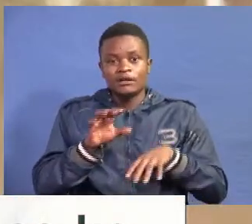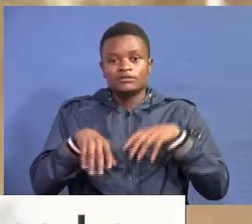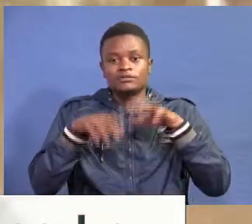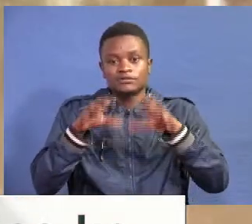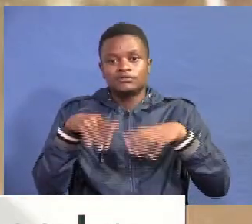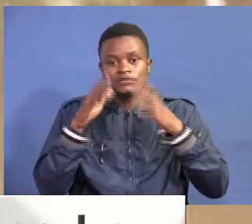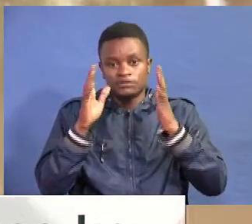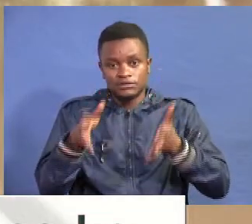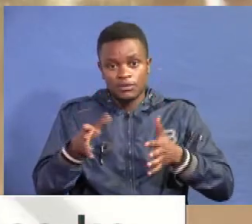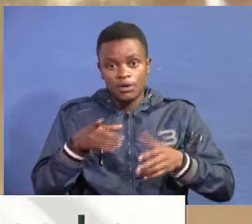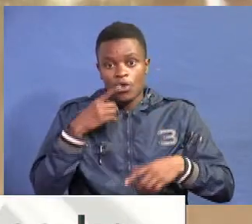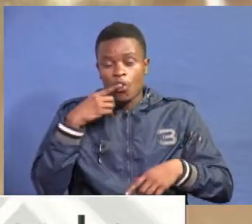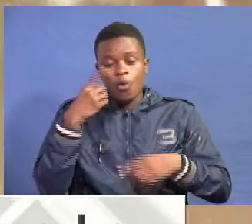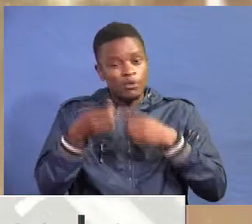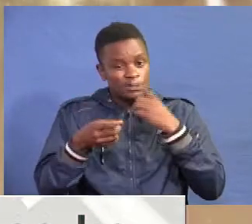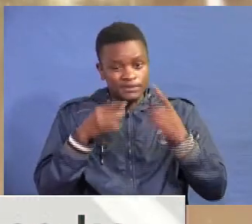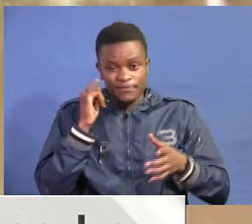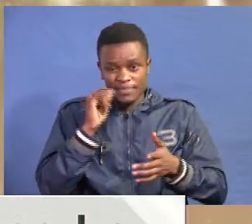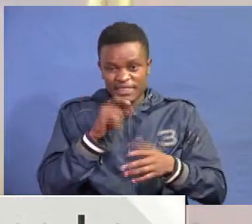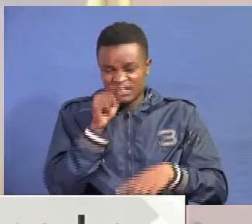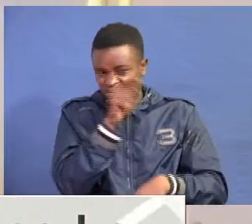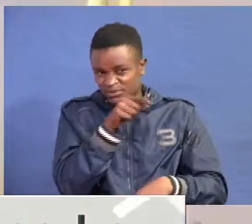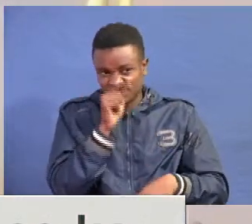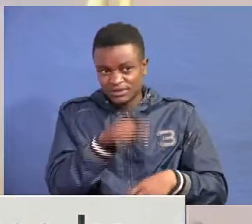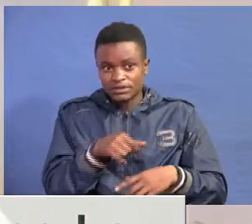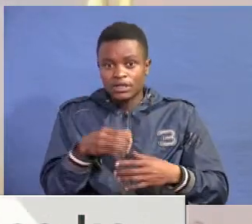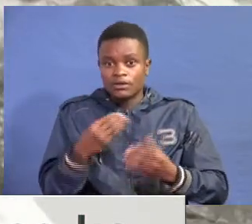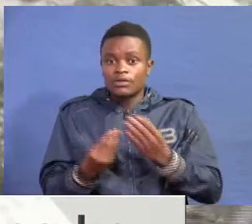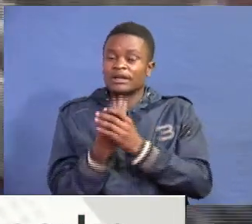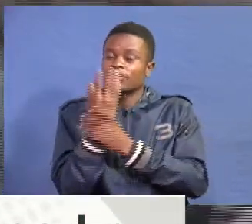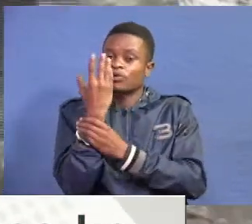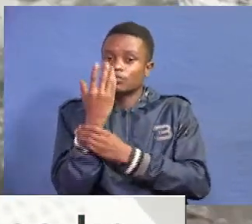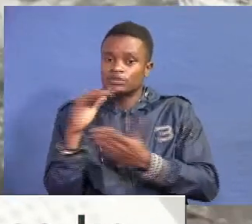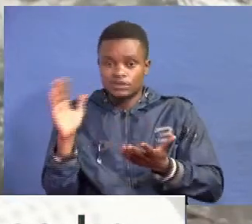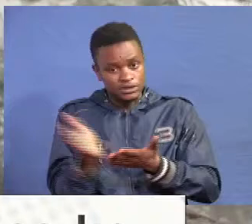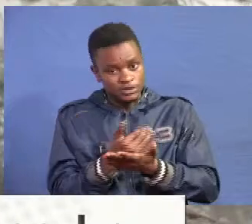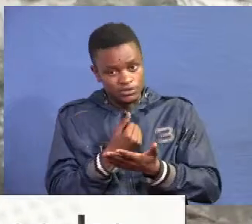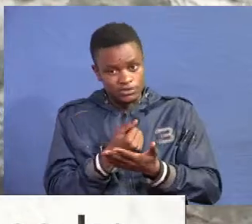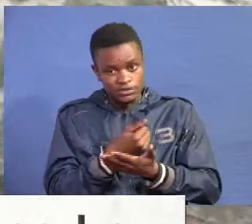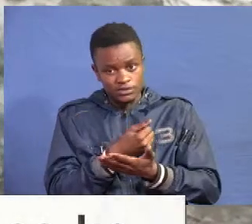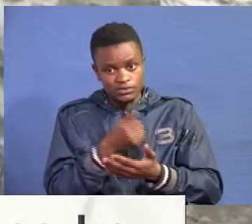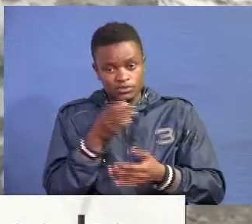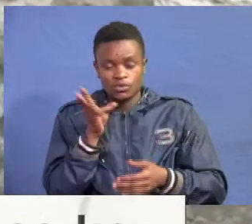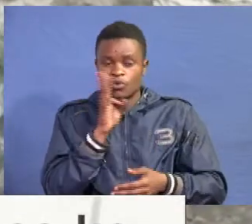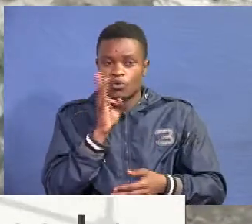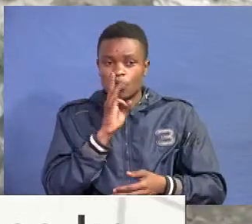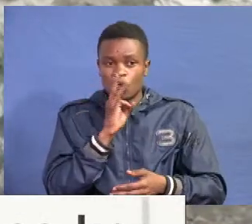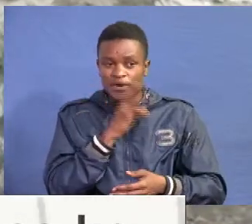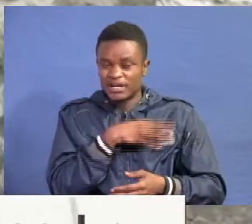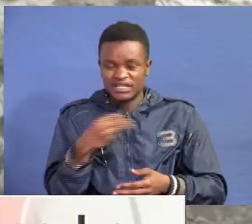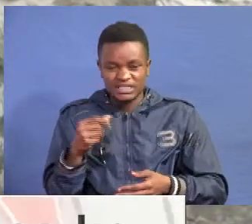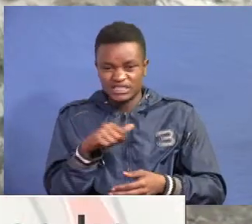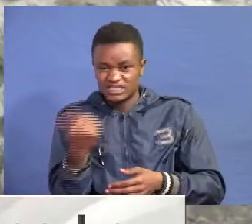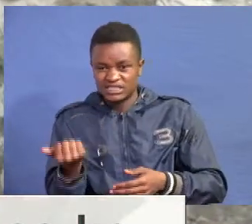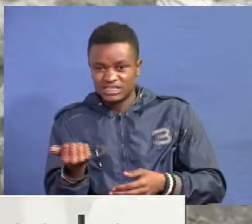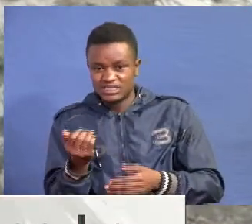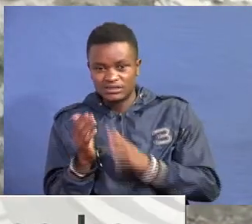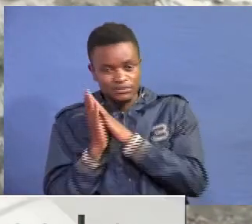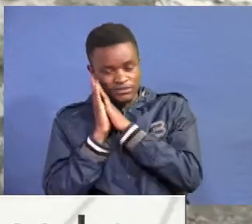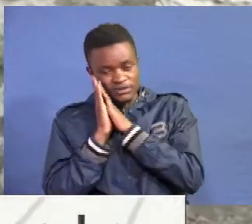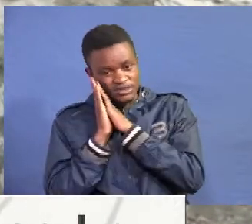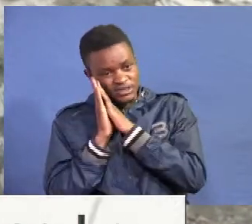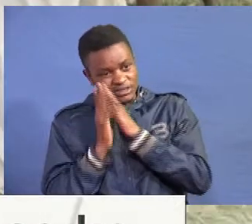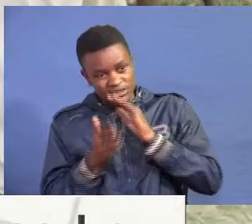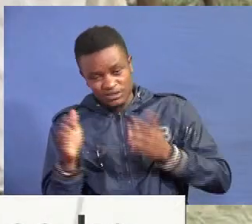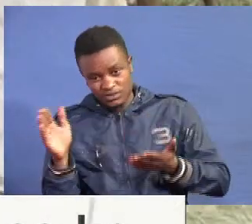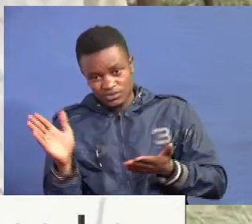are ready for harvest, are always destroyed. Water pumps and pipes to their farm beds are swept away as it becomes difficult to